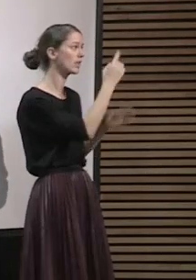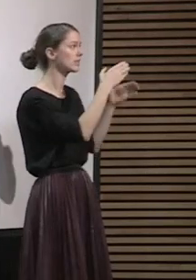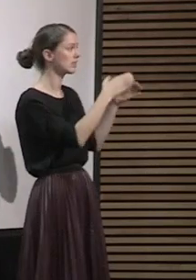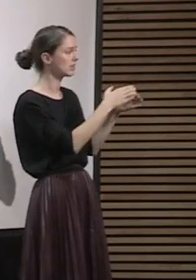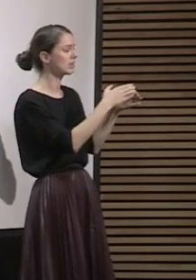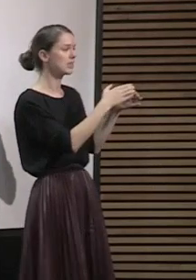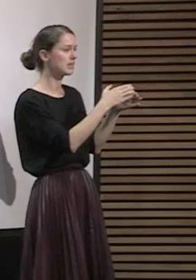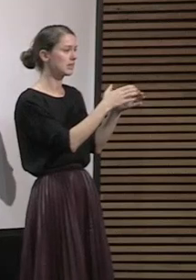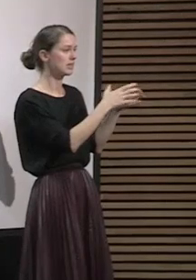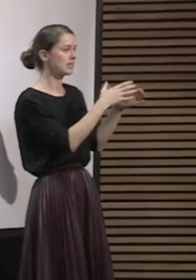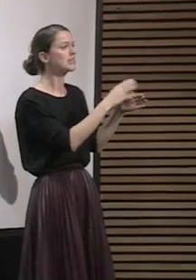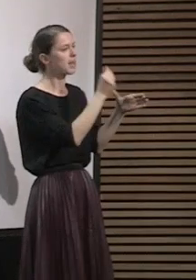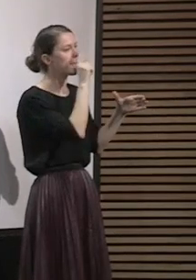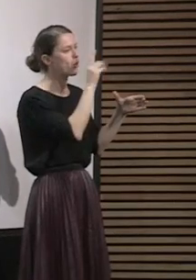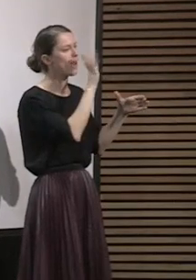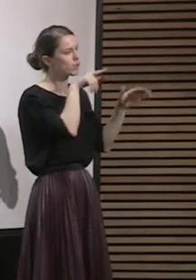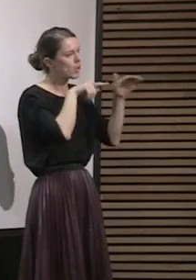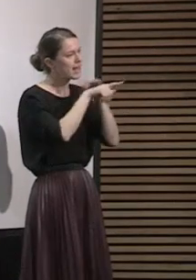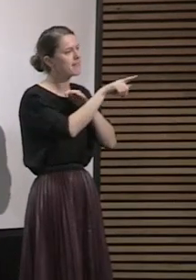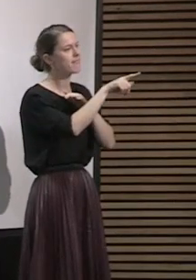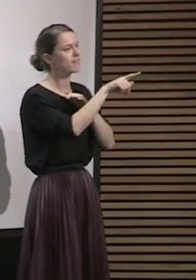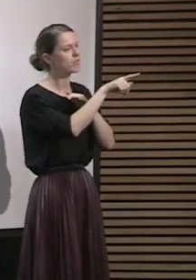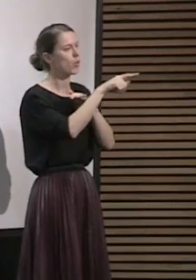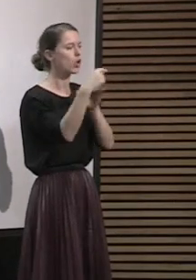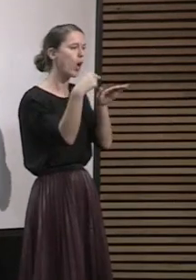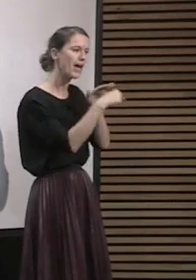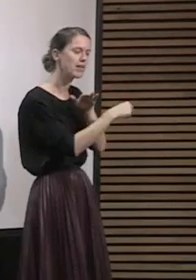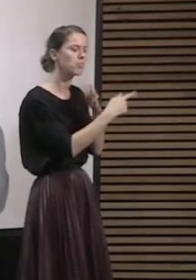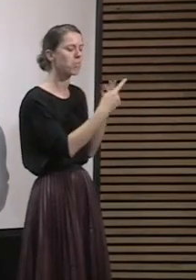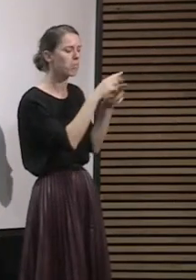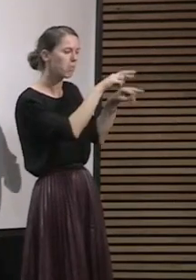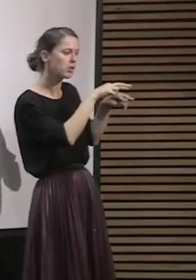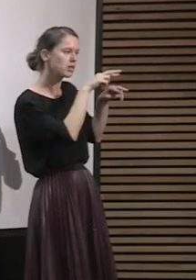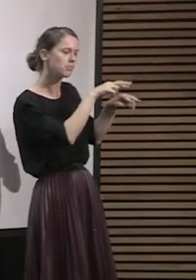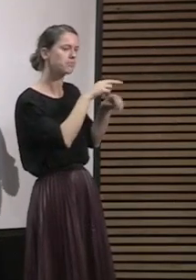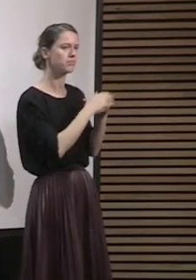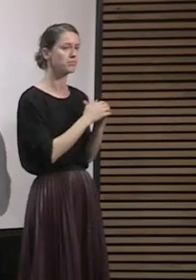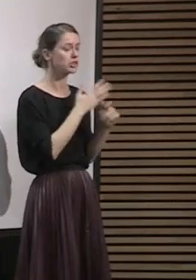freight that is going to need to leave the city and go into the city. And we're keeping a very close eye on